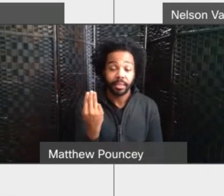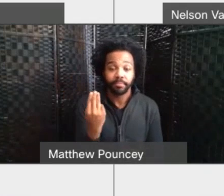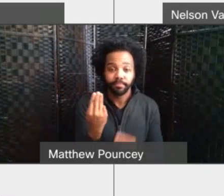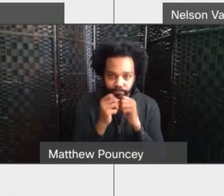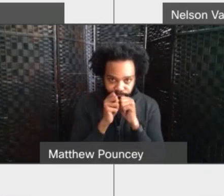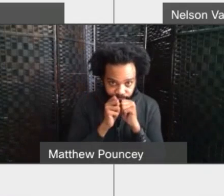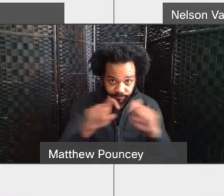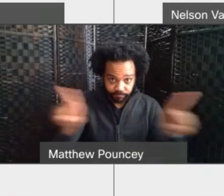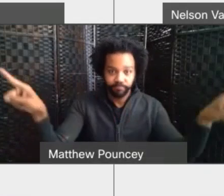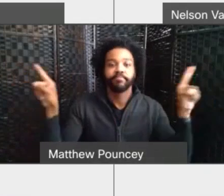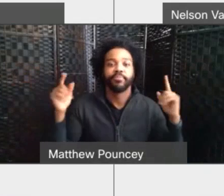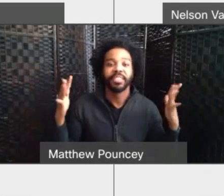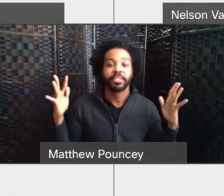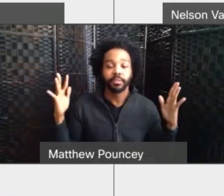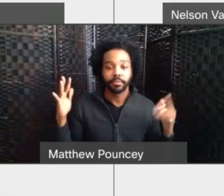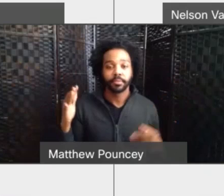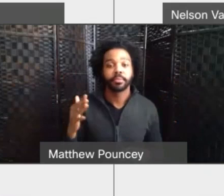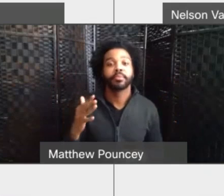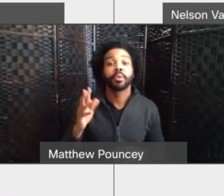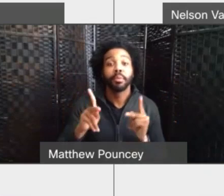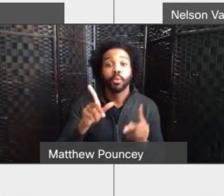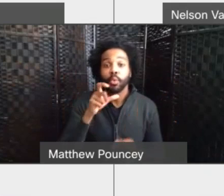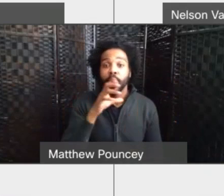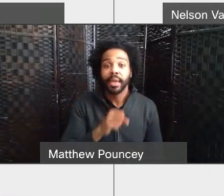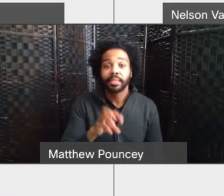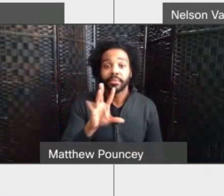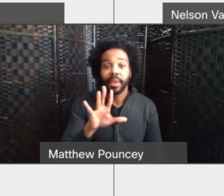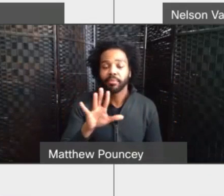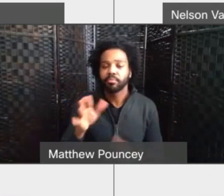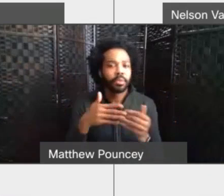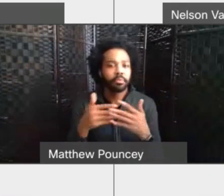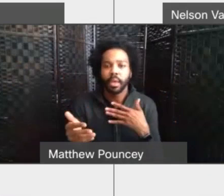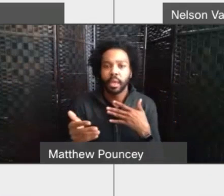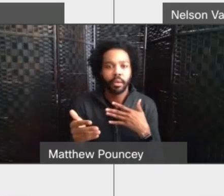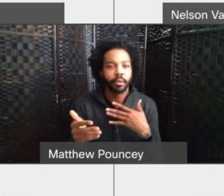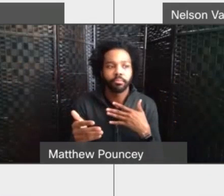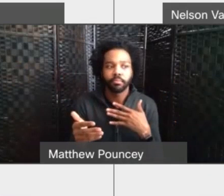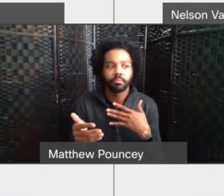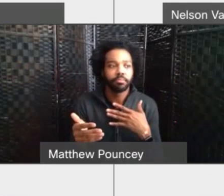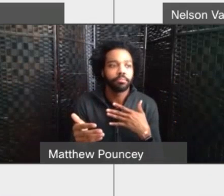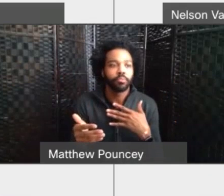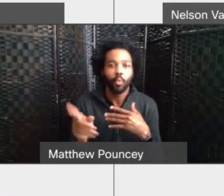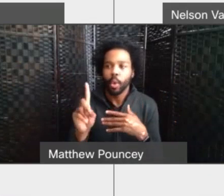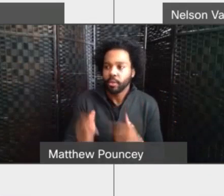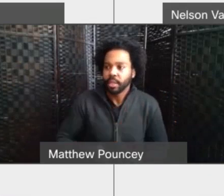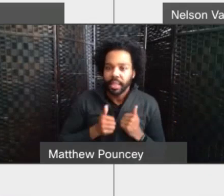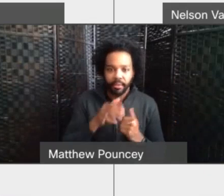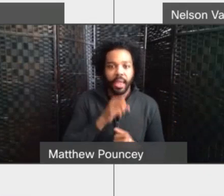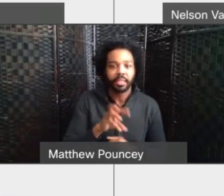Monday, that folks 65 and older, regardless of where they live, can register to get the vaccine.